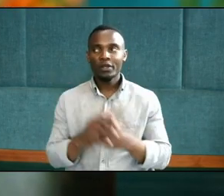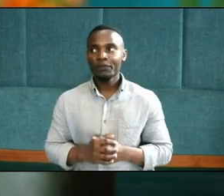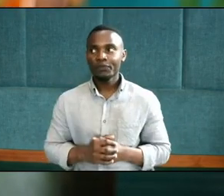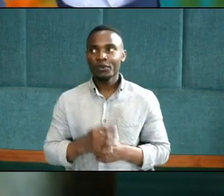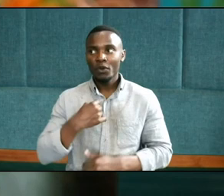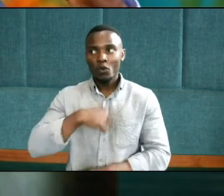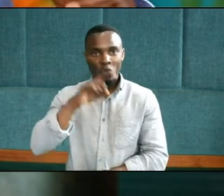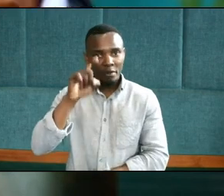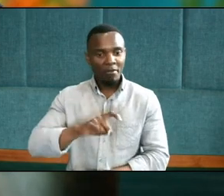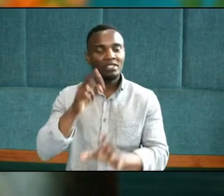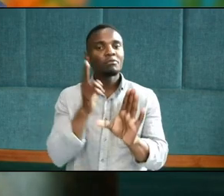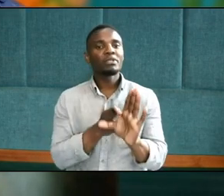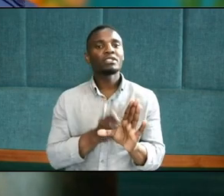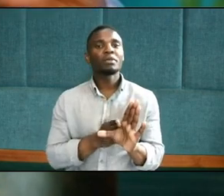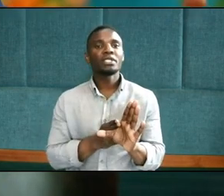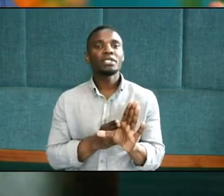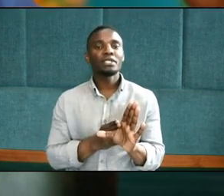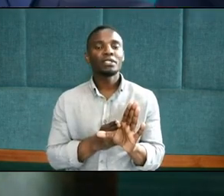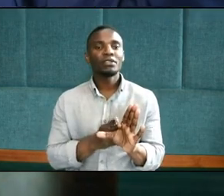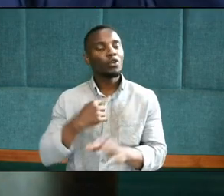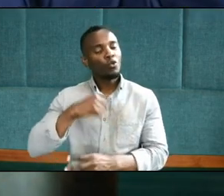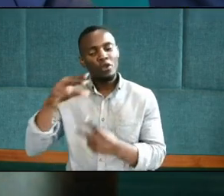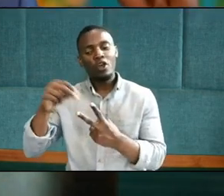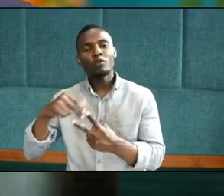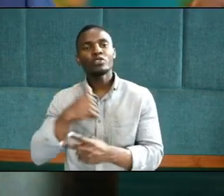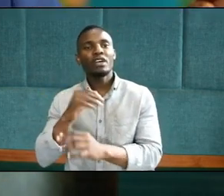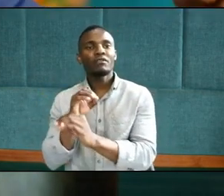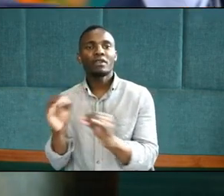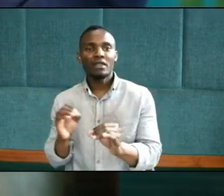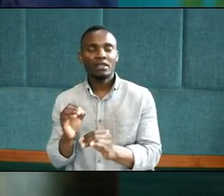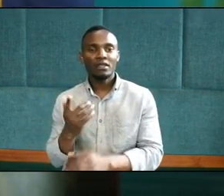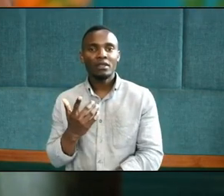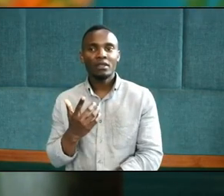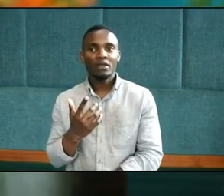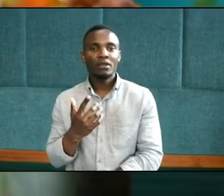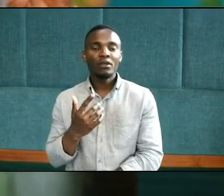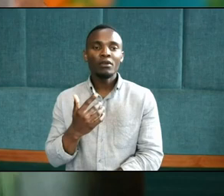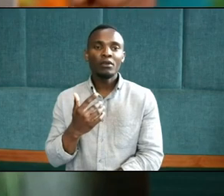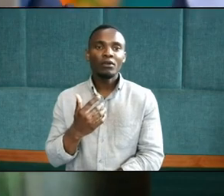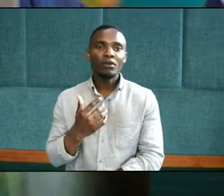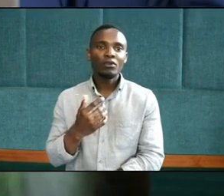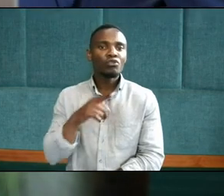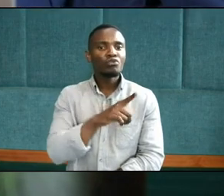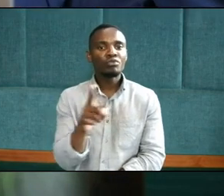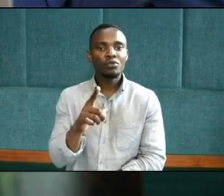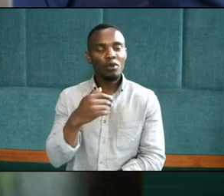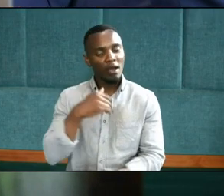involved. We have no other option. If you have become a Christian, you have no option. You must go